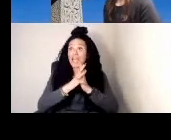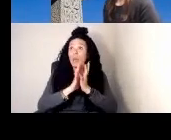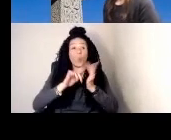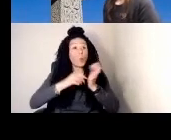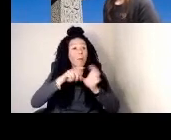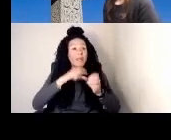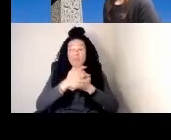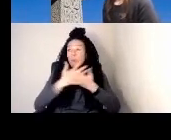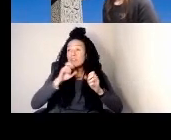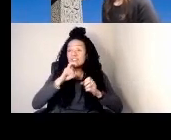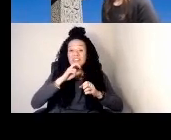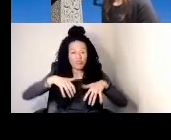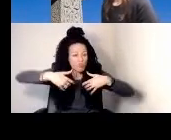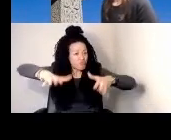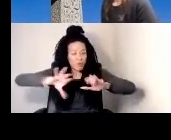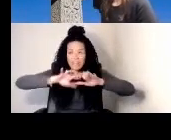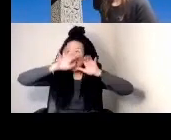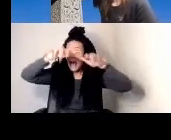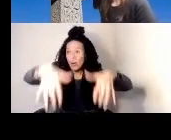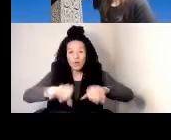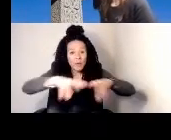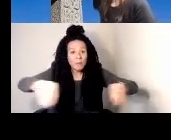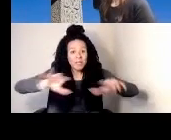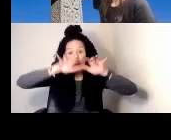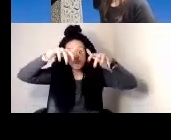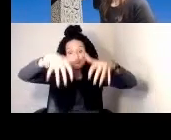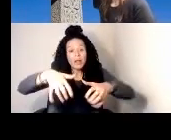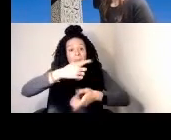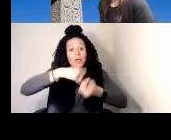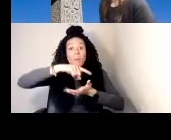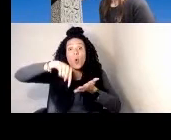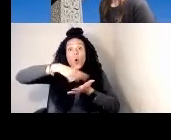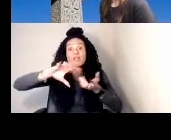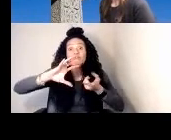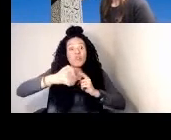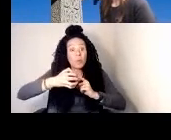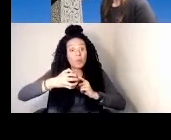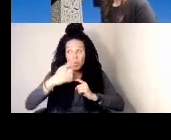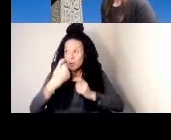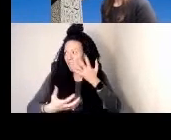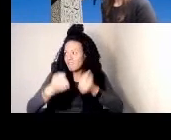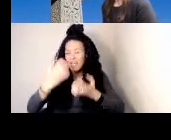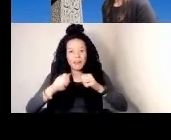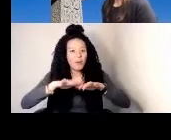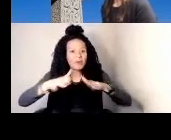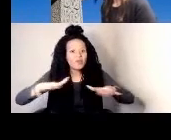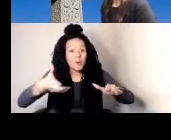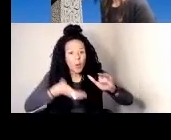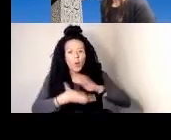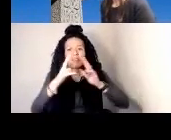by casting them down to the beach and turning them into coiled stones. You can still find them on the shore beneath the